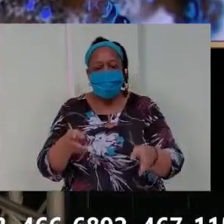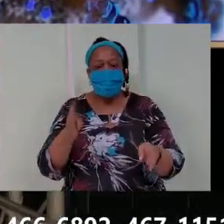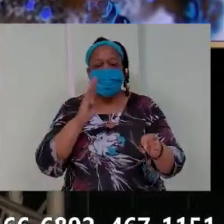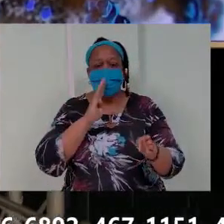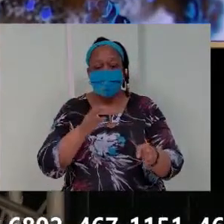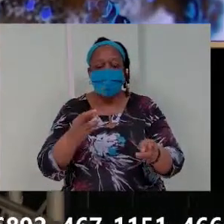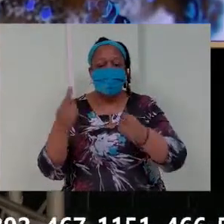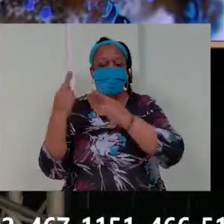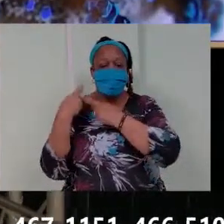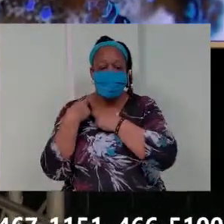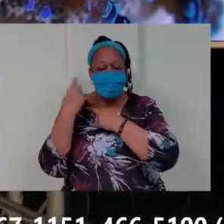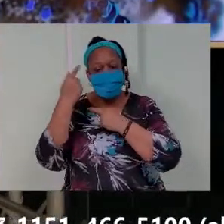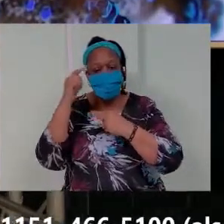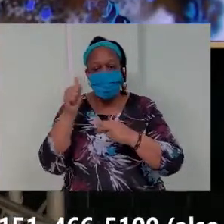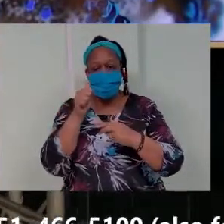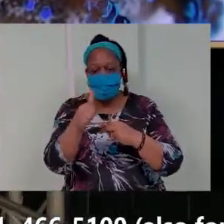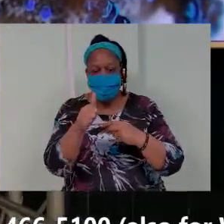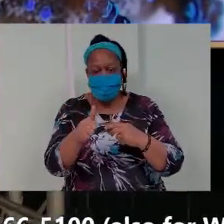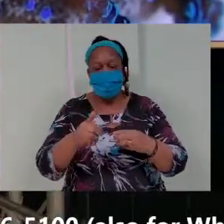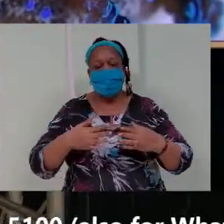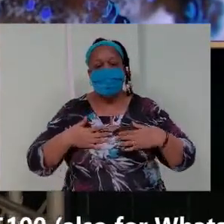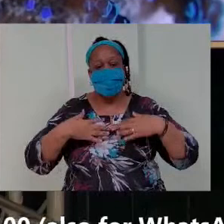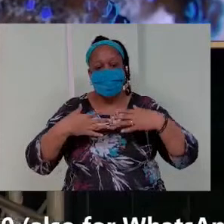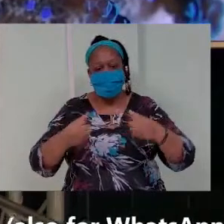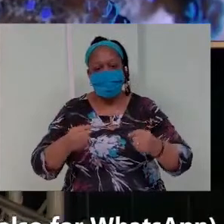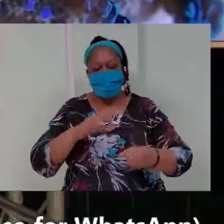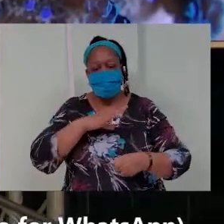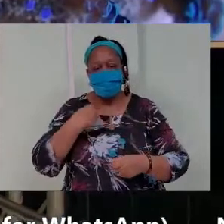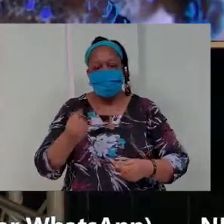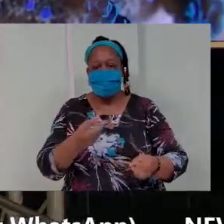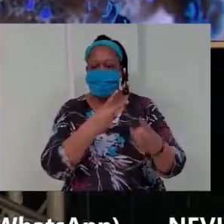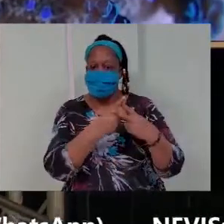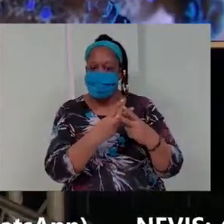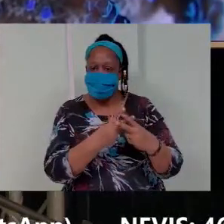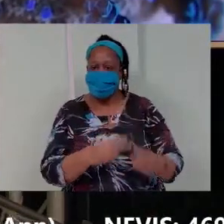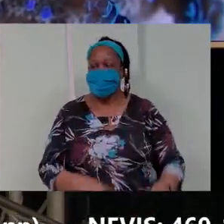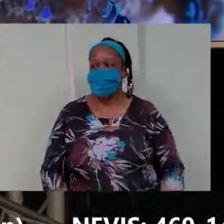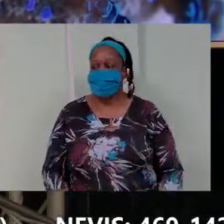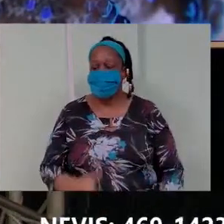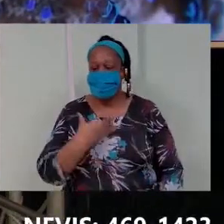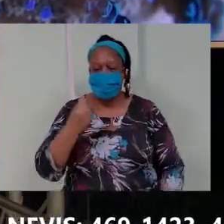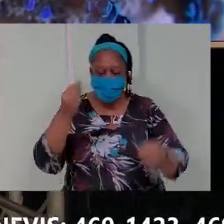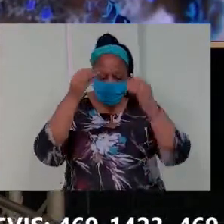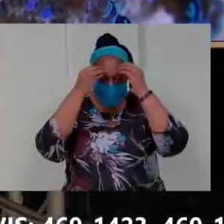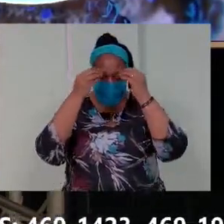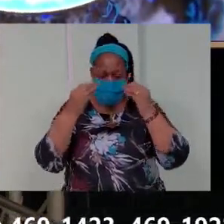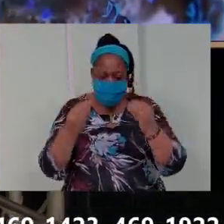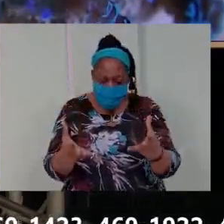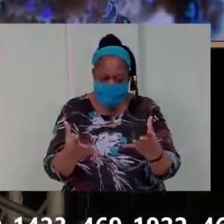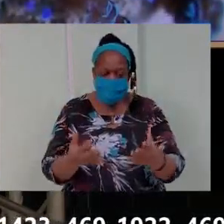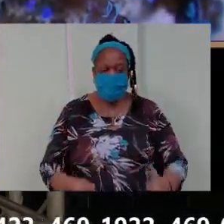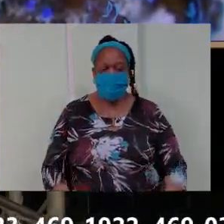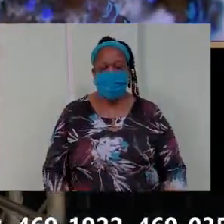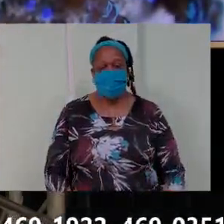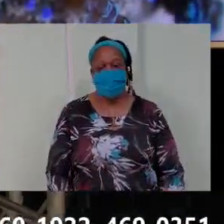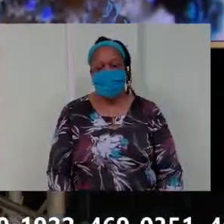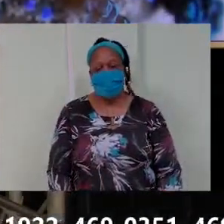own health and safety and comply with the regulations voluntarily. Thank you.